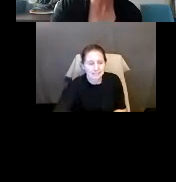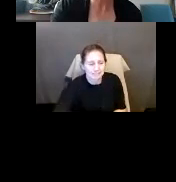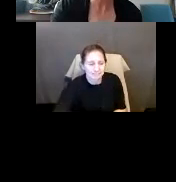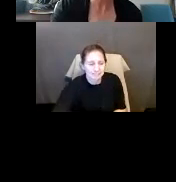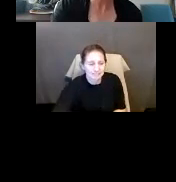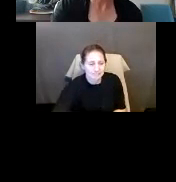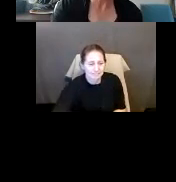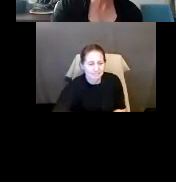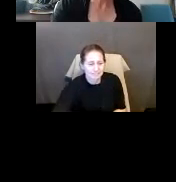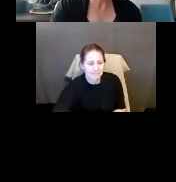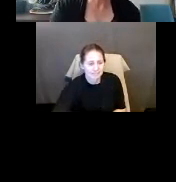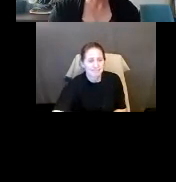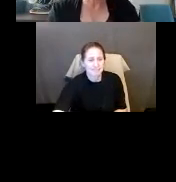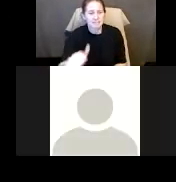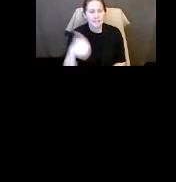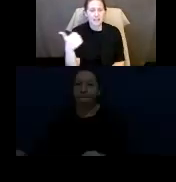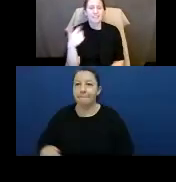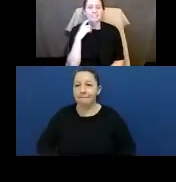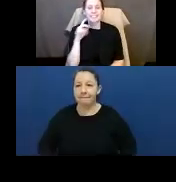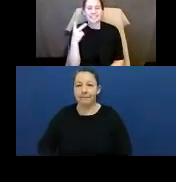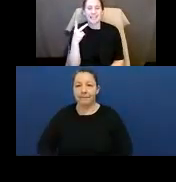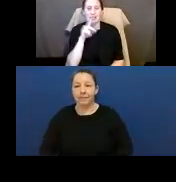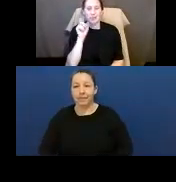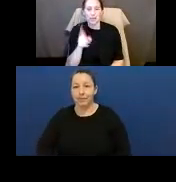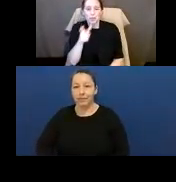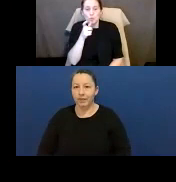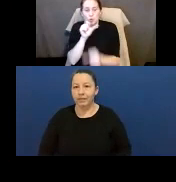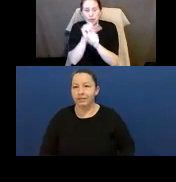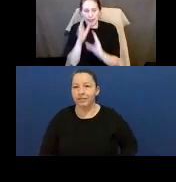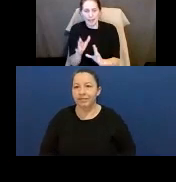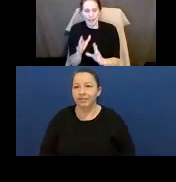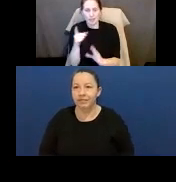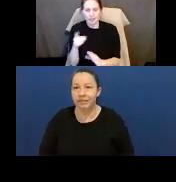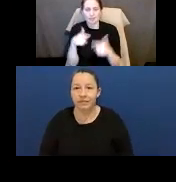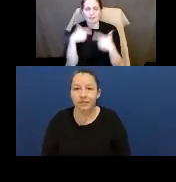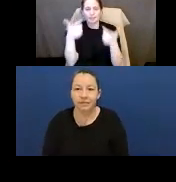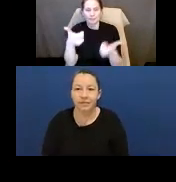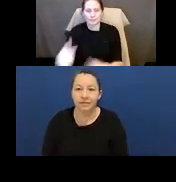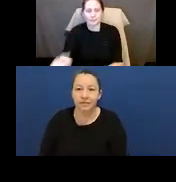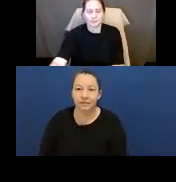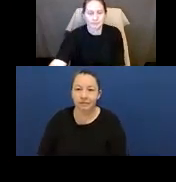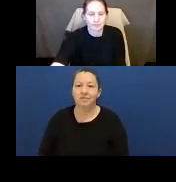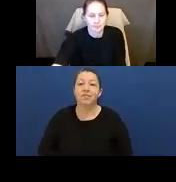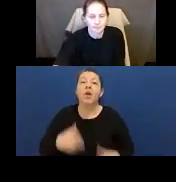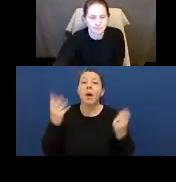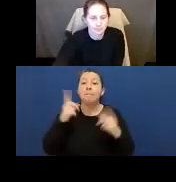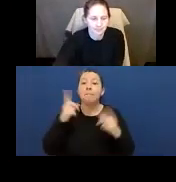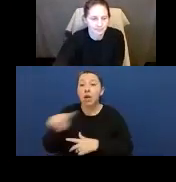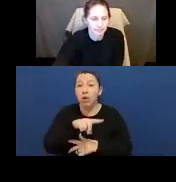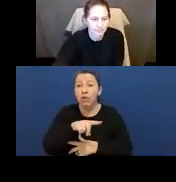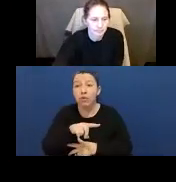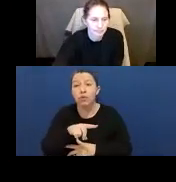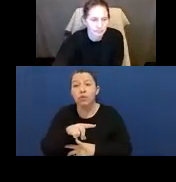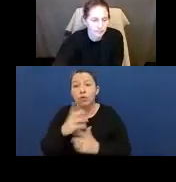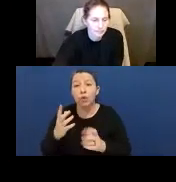Okay, so the second question, who were the laborers at Wadi el-Hudi? Okay, so a lot of you guys, the winning one